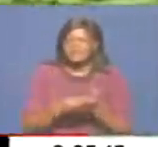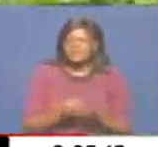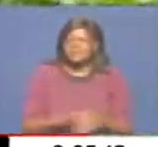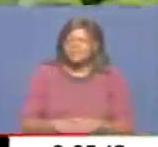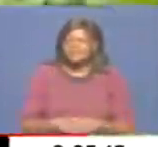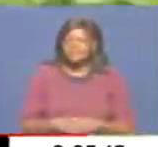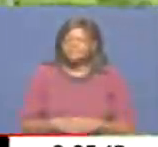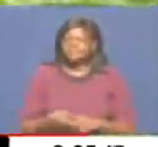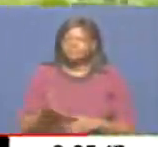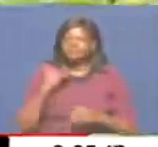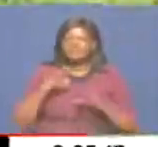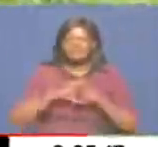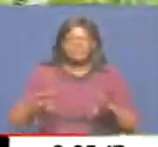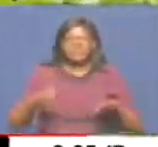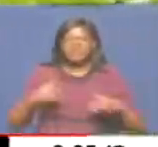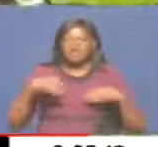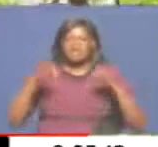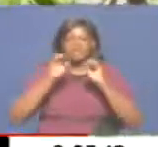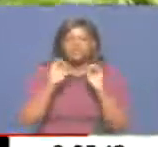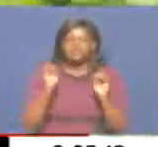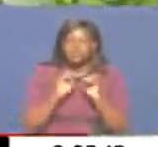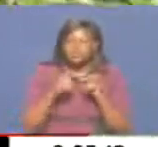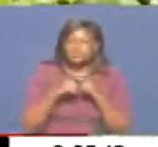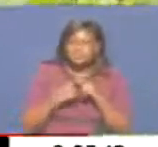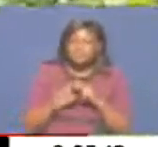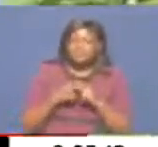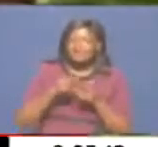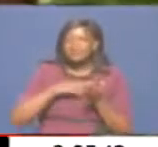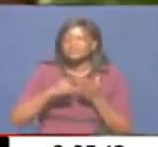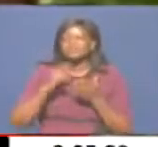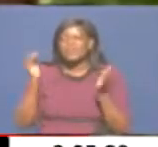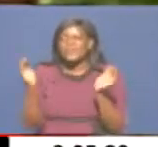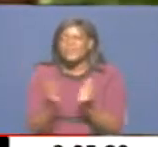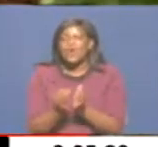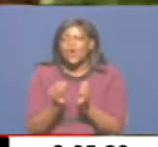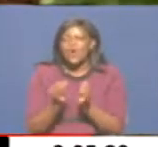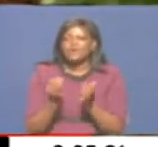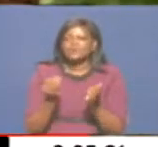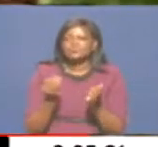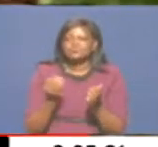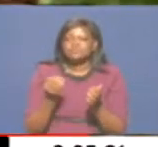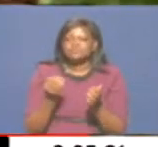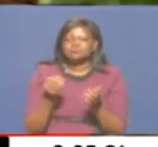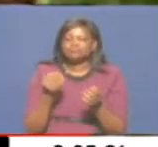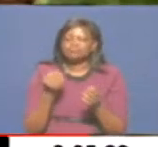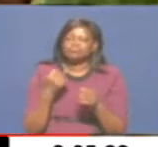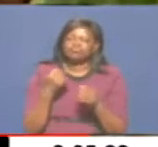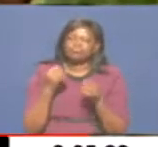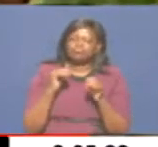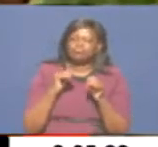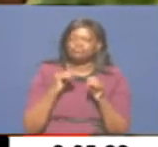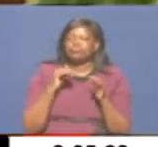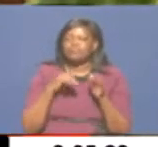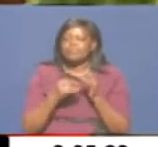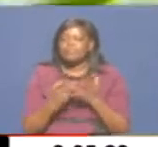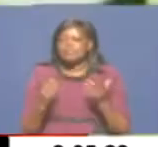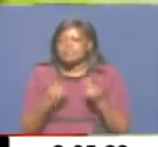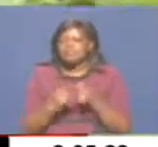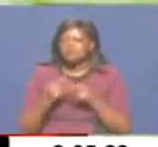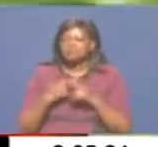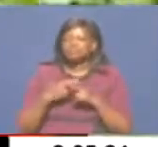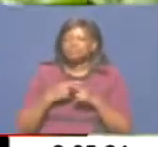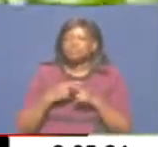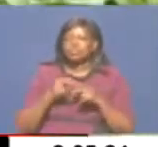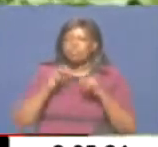own did not deter him. He began by renting a small piece of land to practice horticulture. Soon, he realized